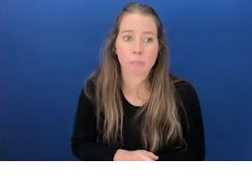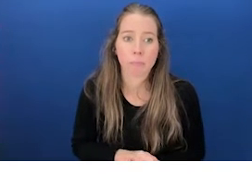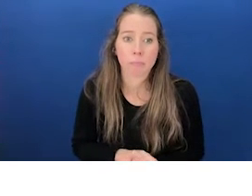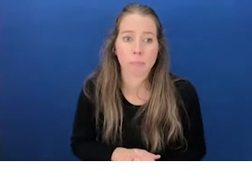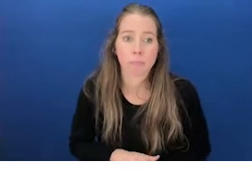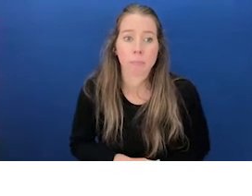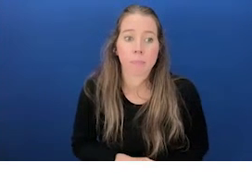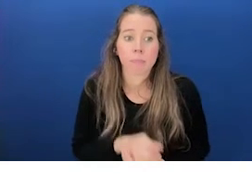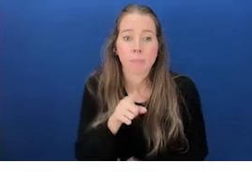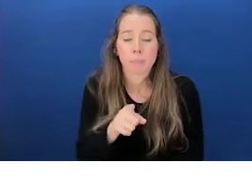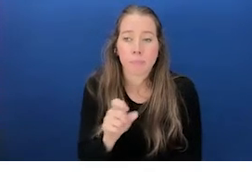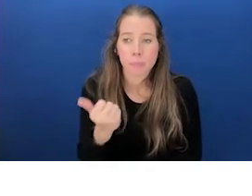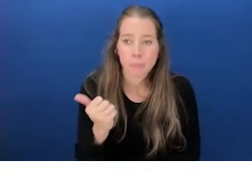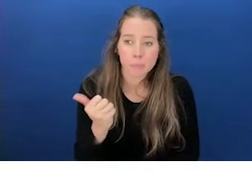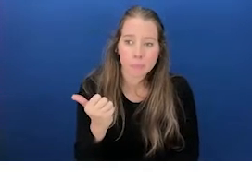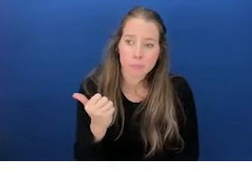This is another